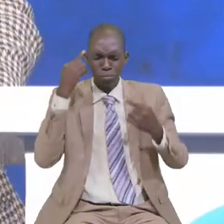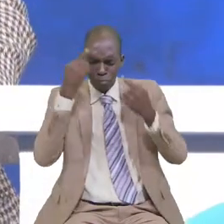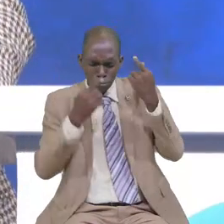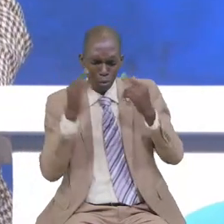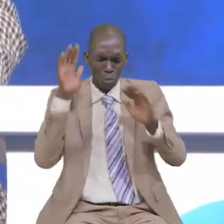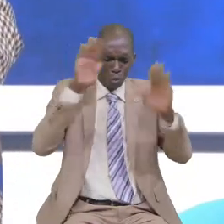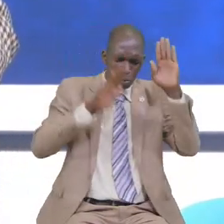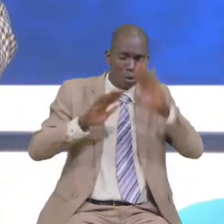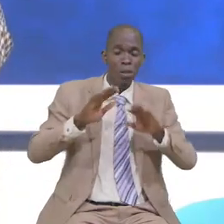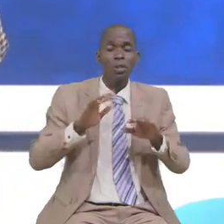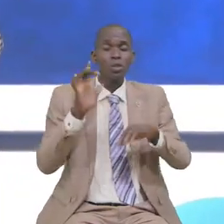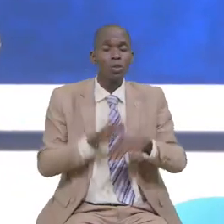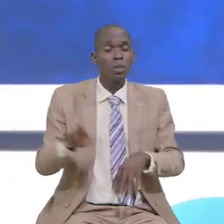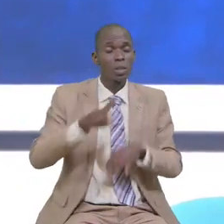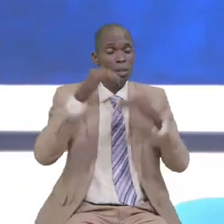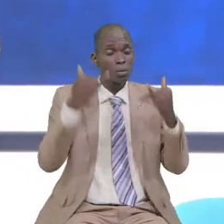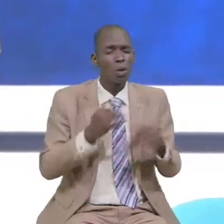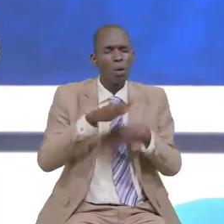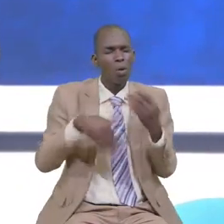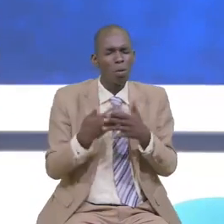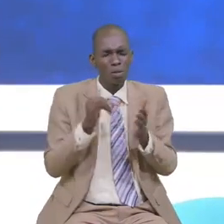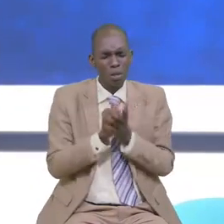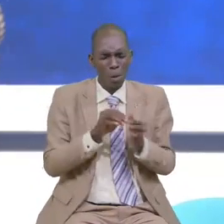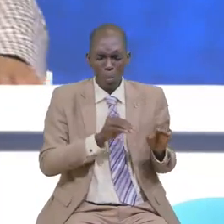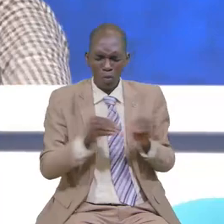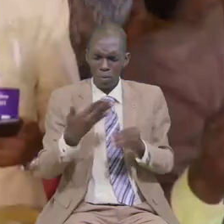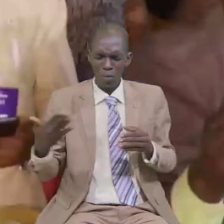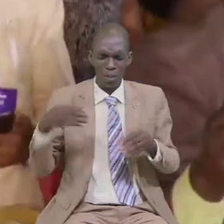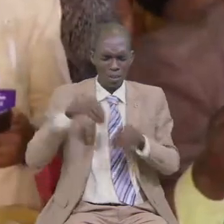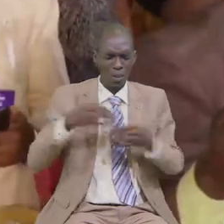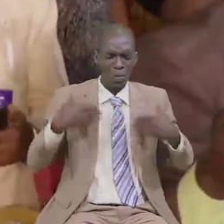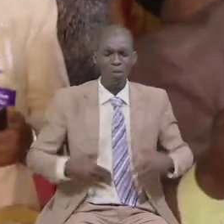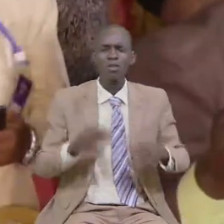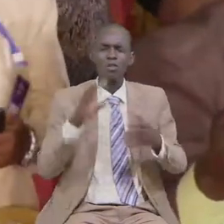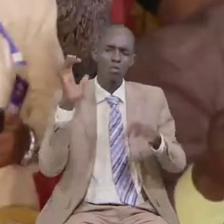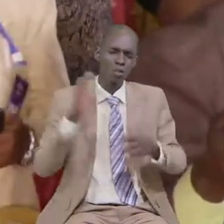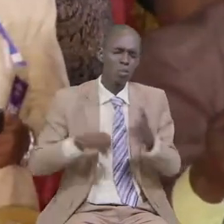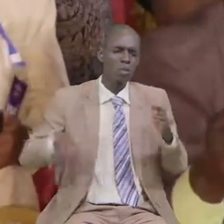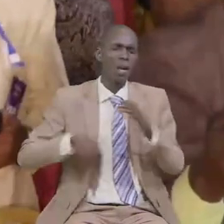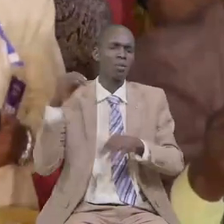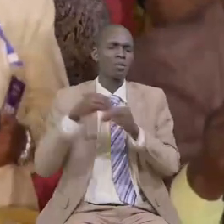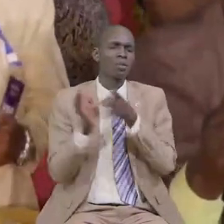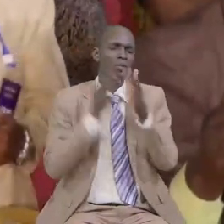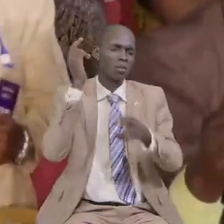now. All those objects, come out in Jesus' name.